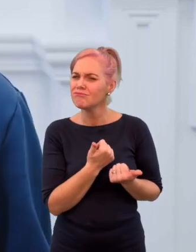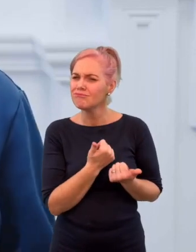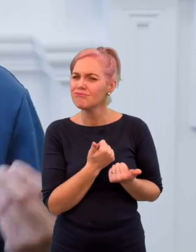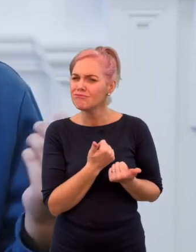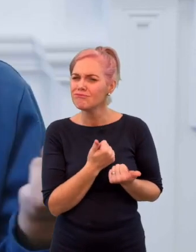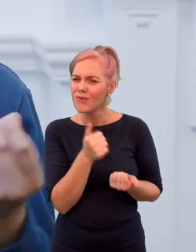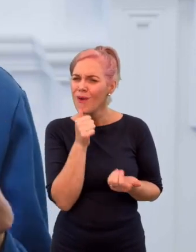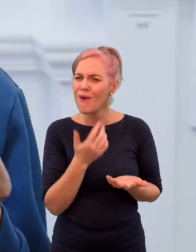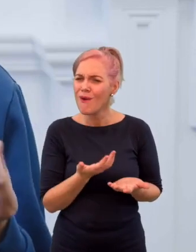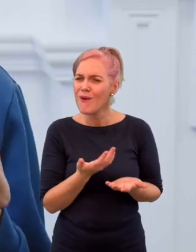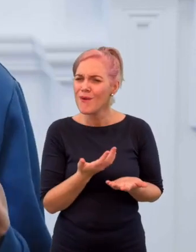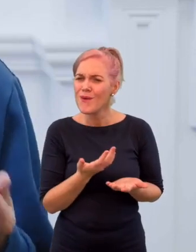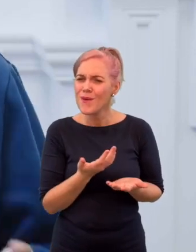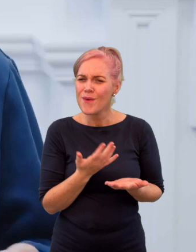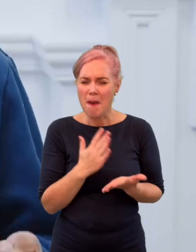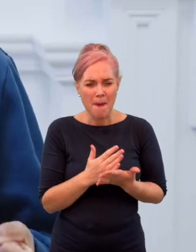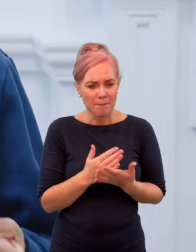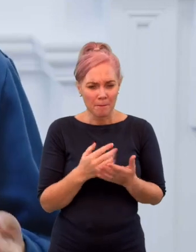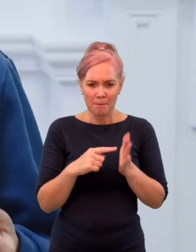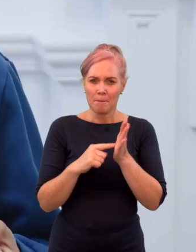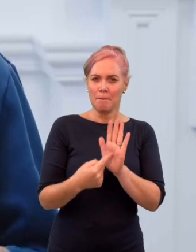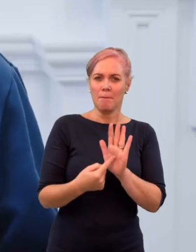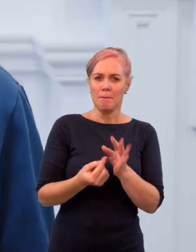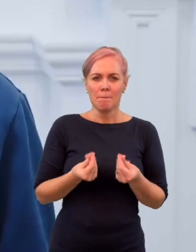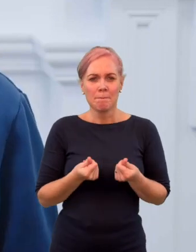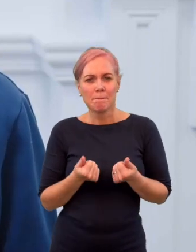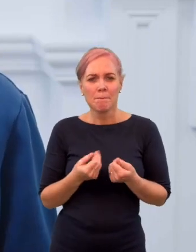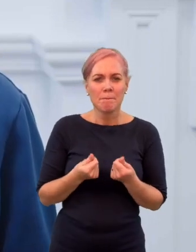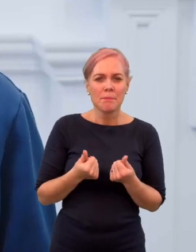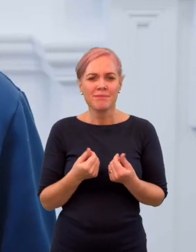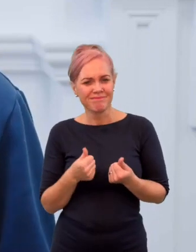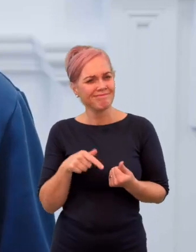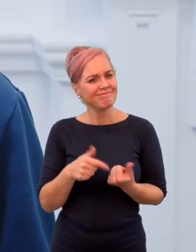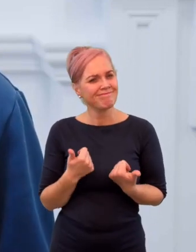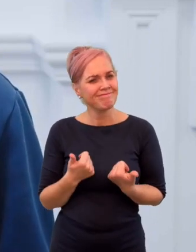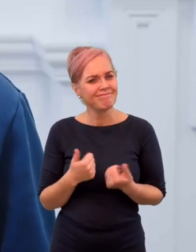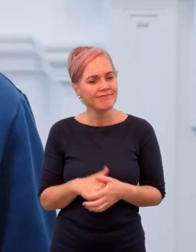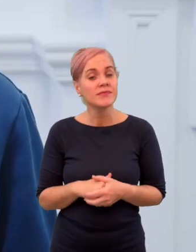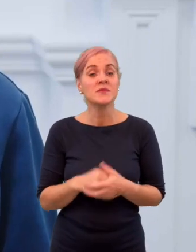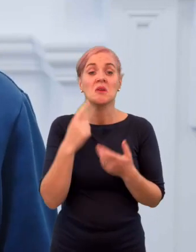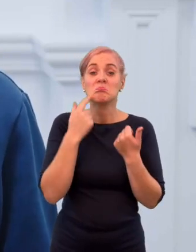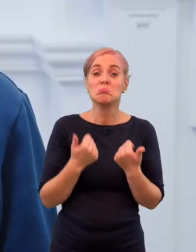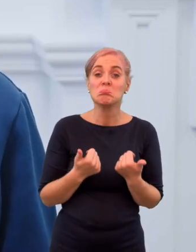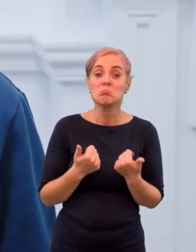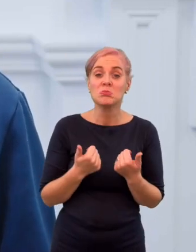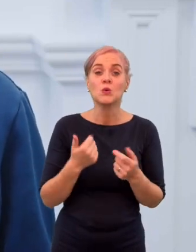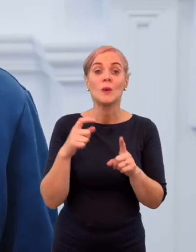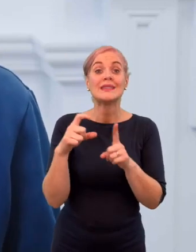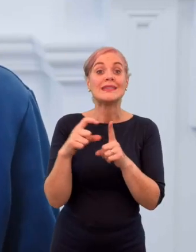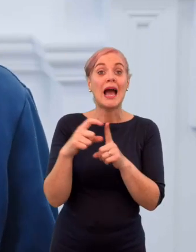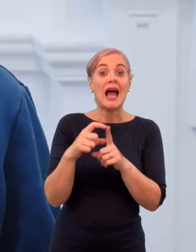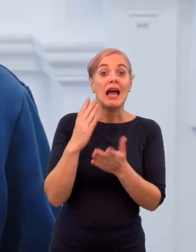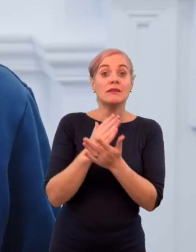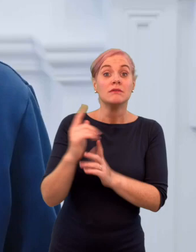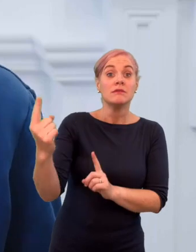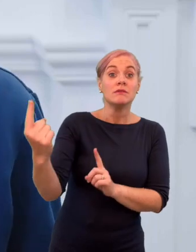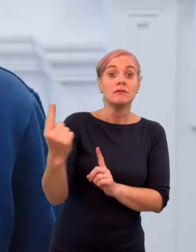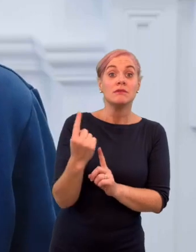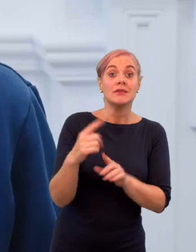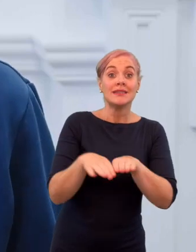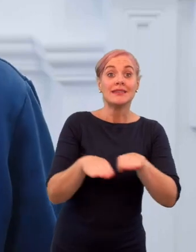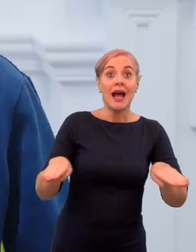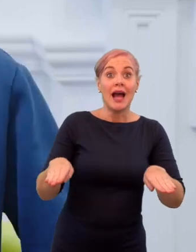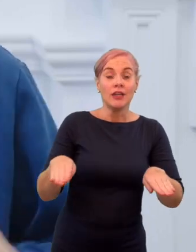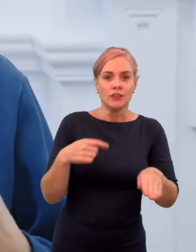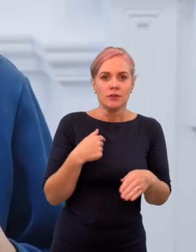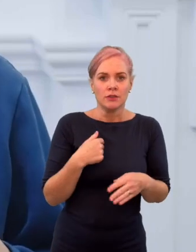I sort of thought that's a really nice, way of portraying that for her. And I thought, okay, every time her dad comes up